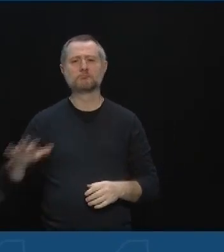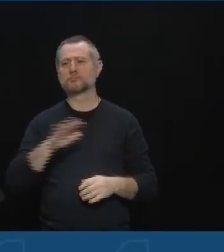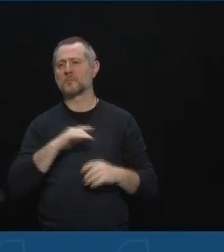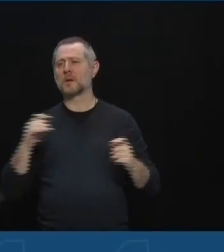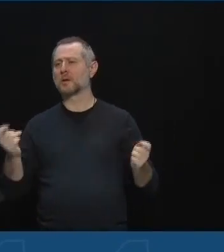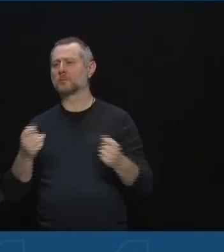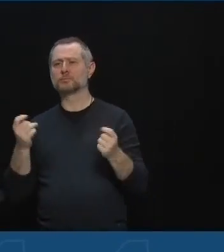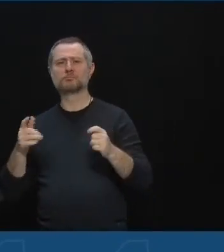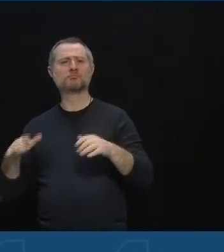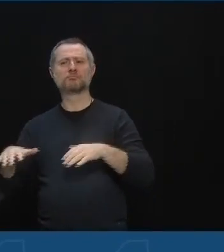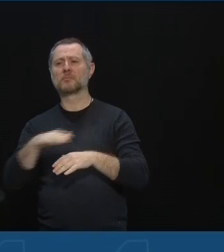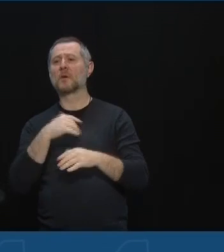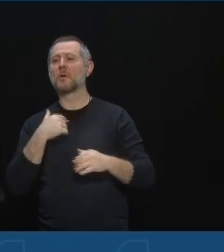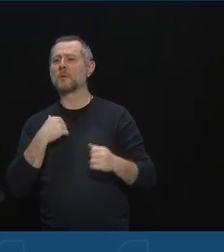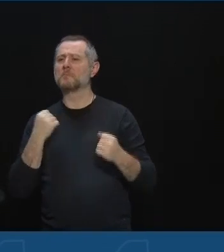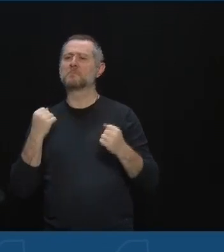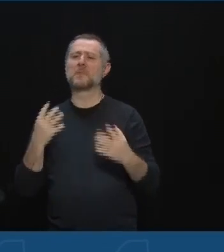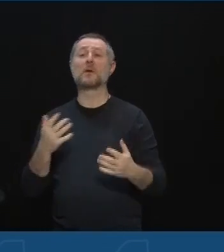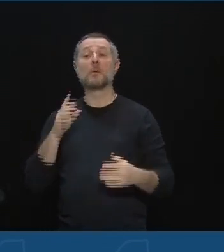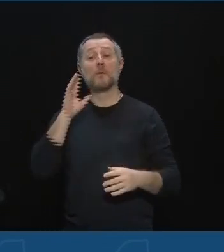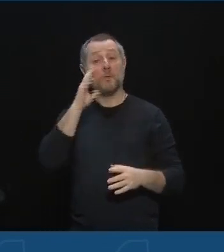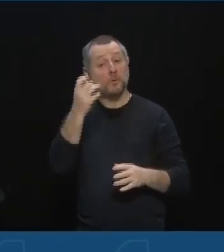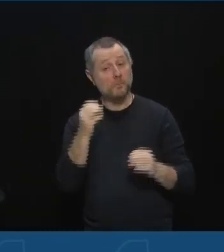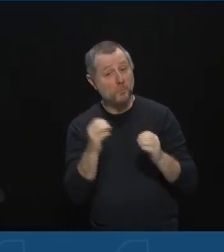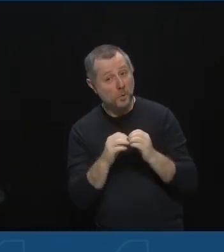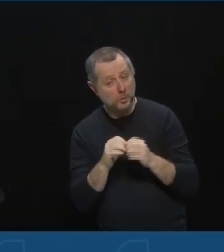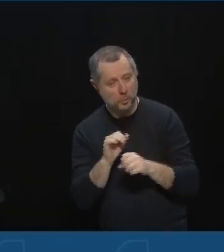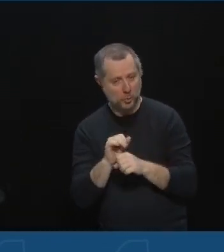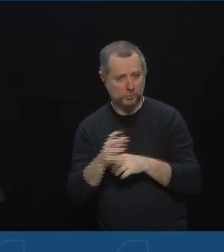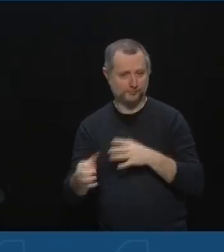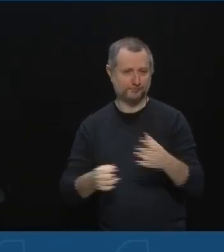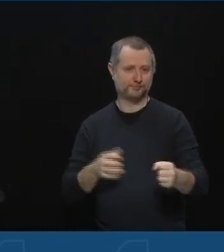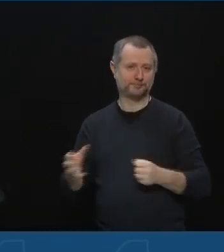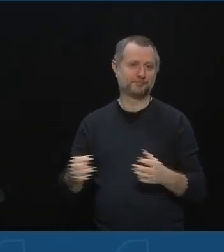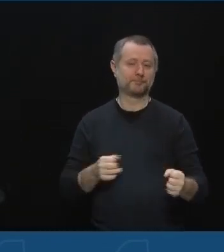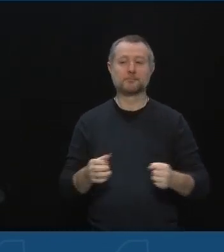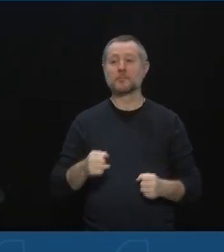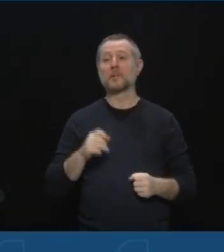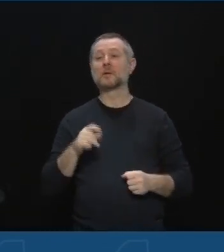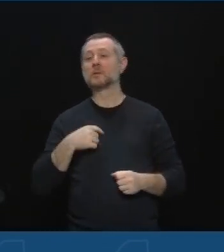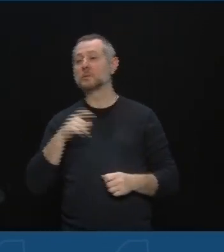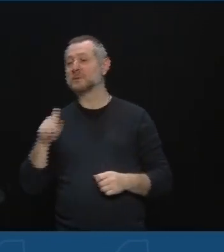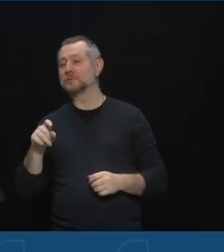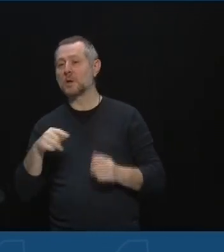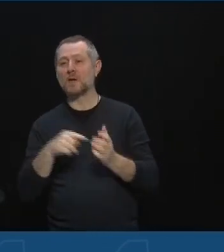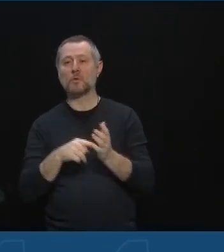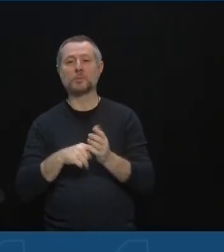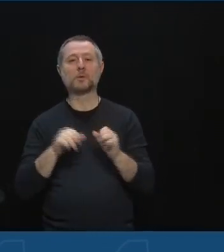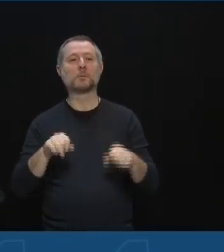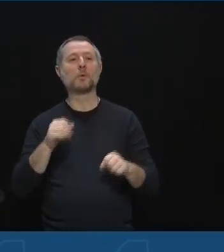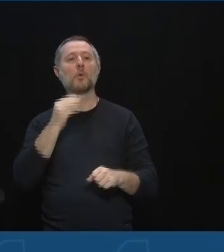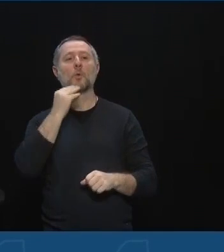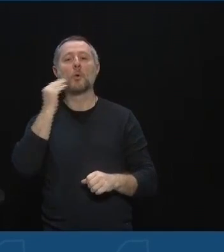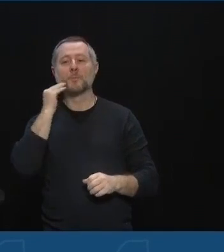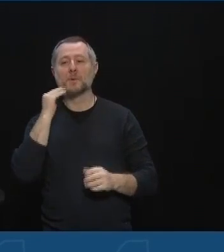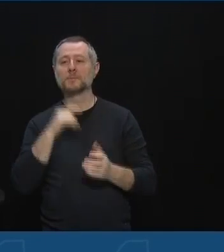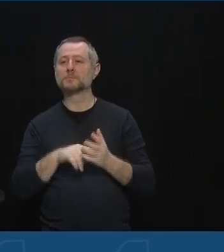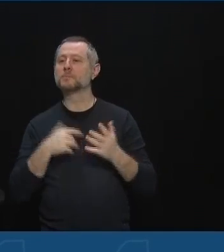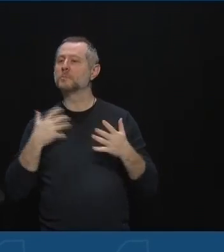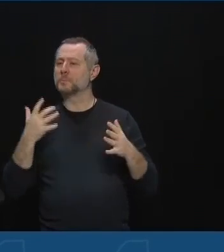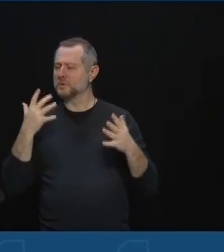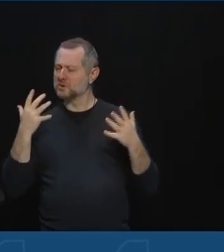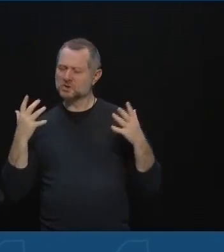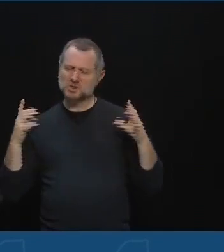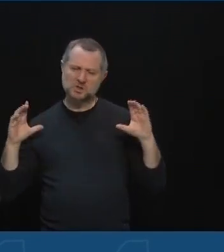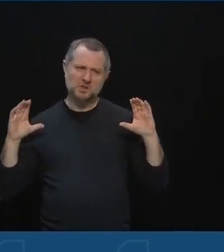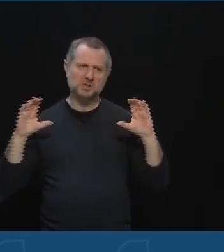We've done a lot in the past, but we have more to do. We have more people who need affordable homes. So I'm going to go big on this one. You know, my philosophy is go big